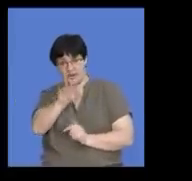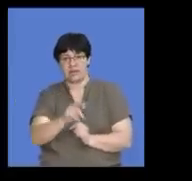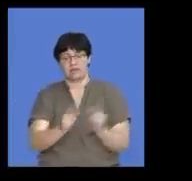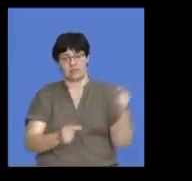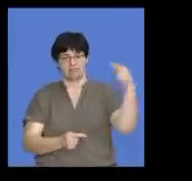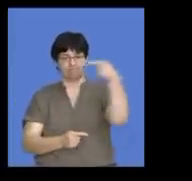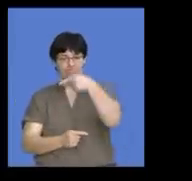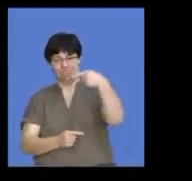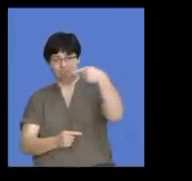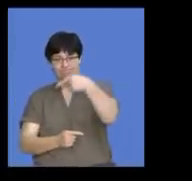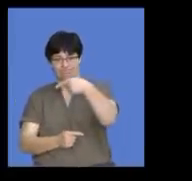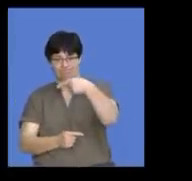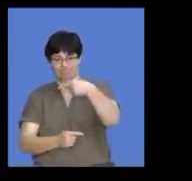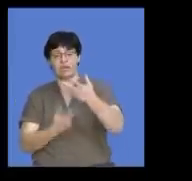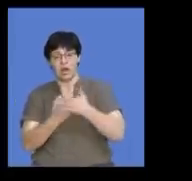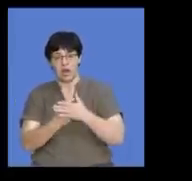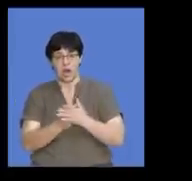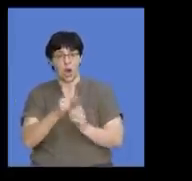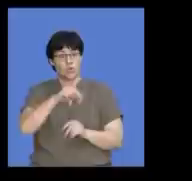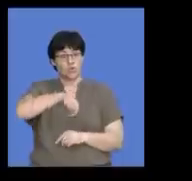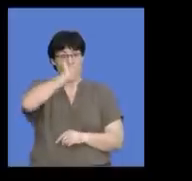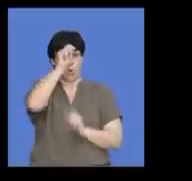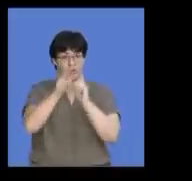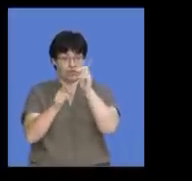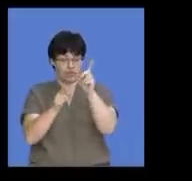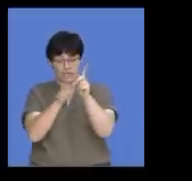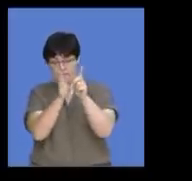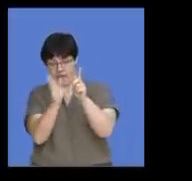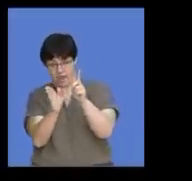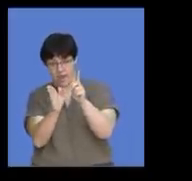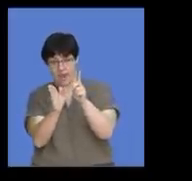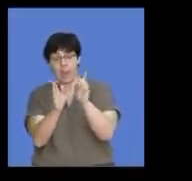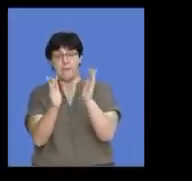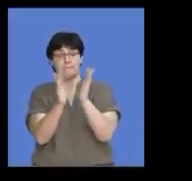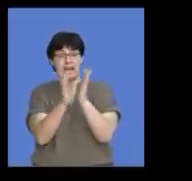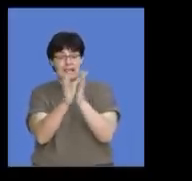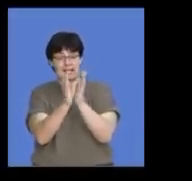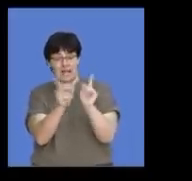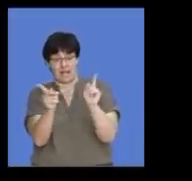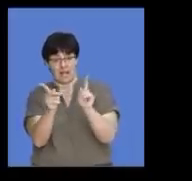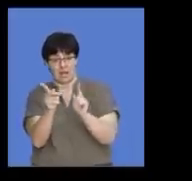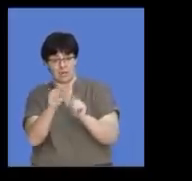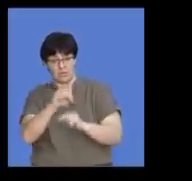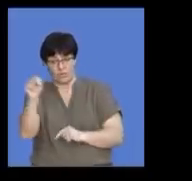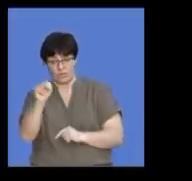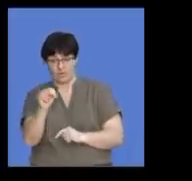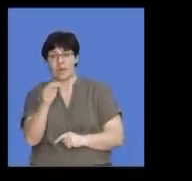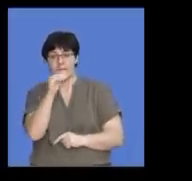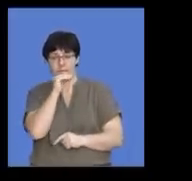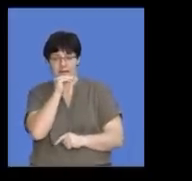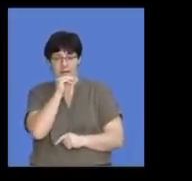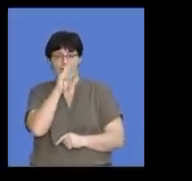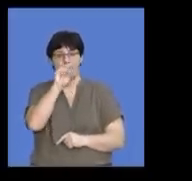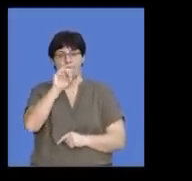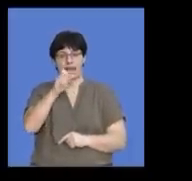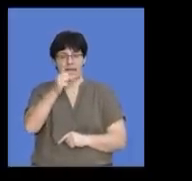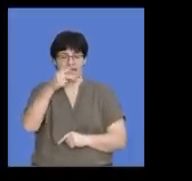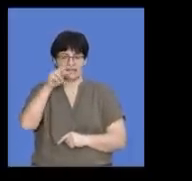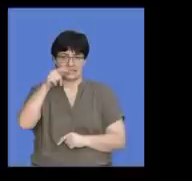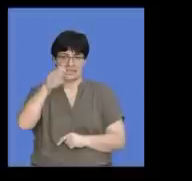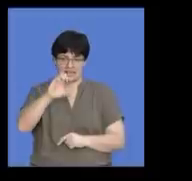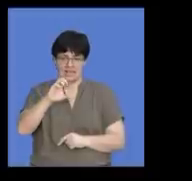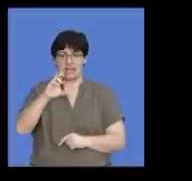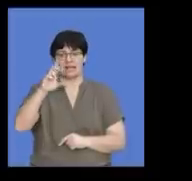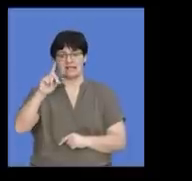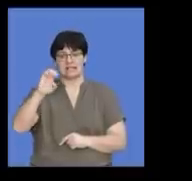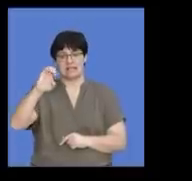way. The distance between the north pole and the magnetic north is called your magnetic